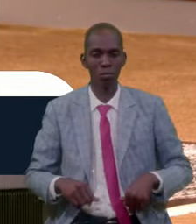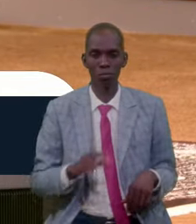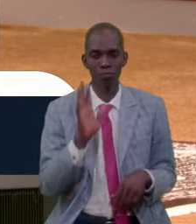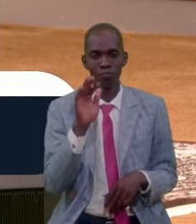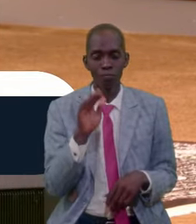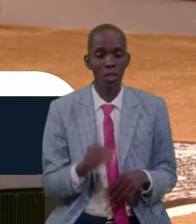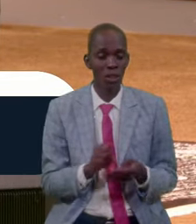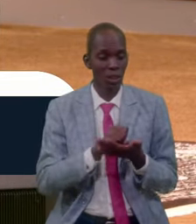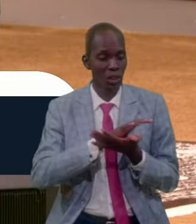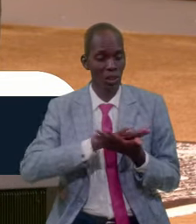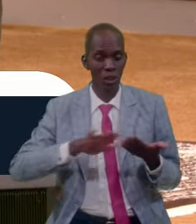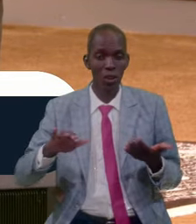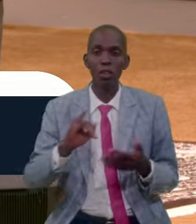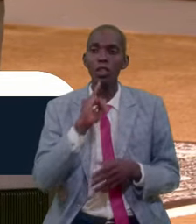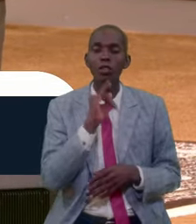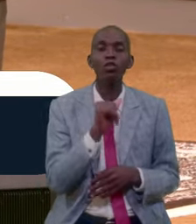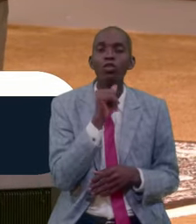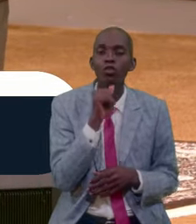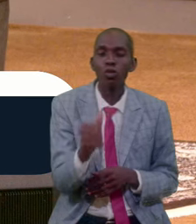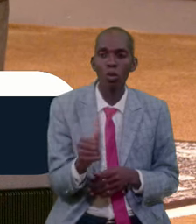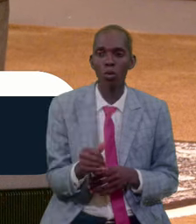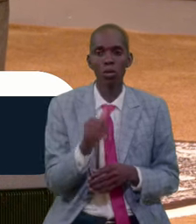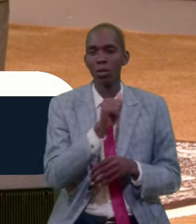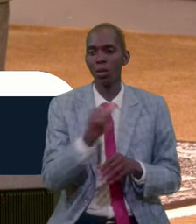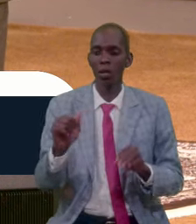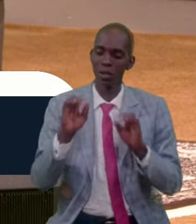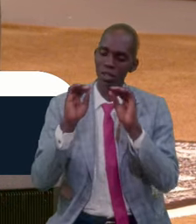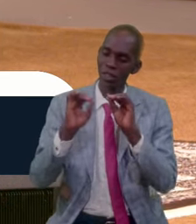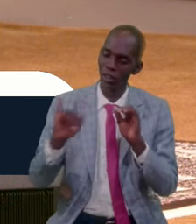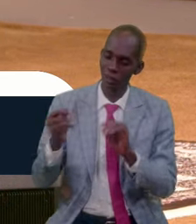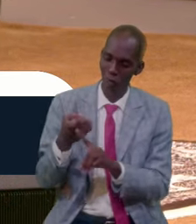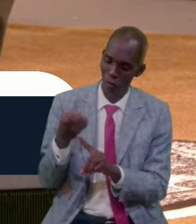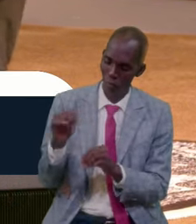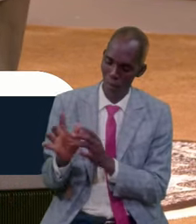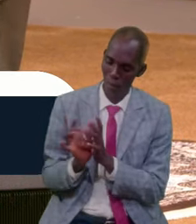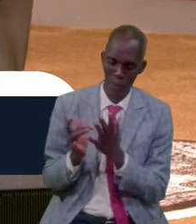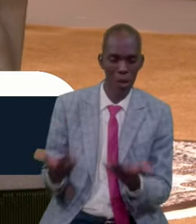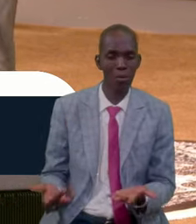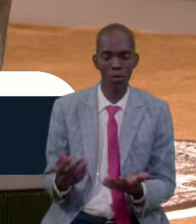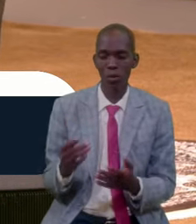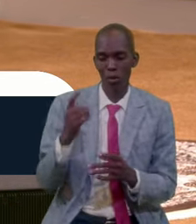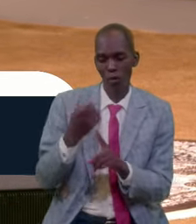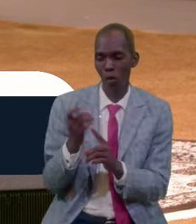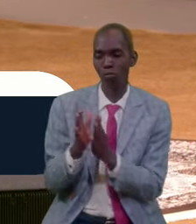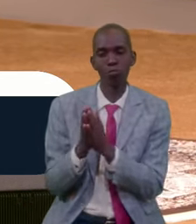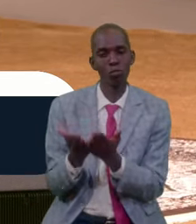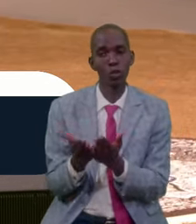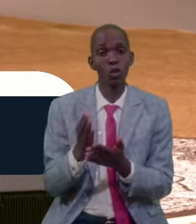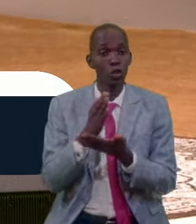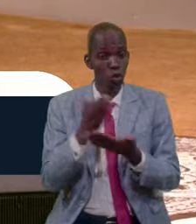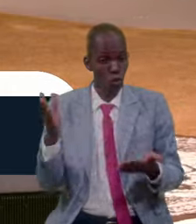Sanctification is not a doctrine in the book. There are churches like ours that